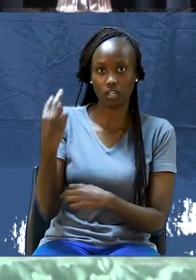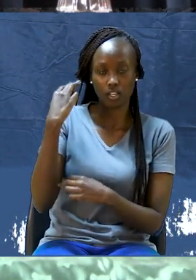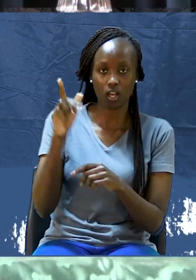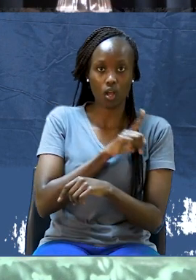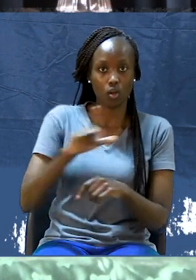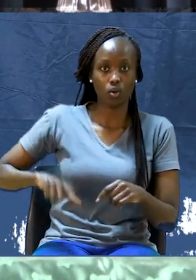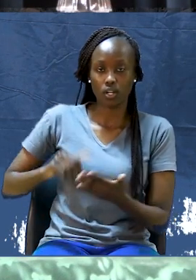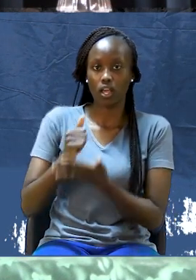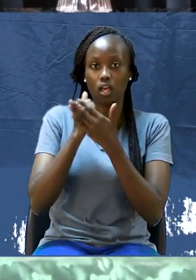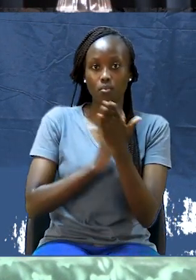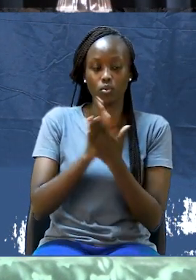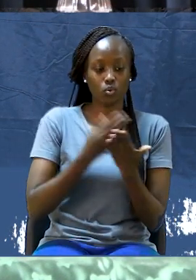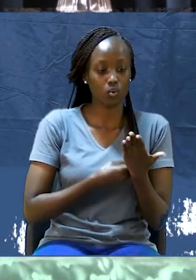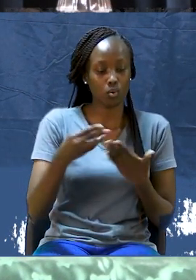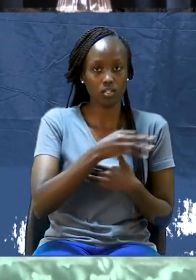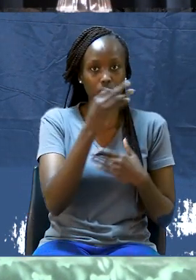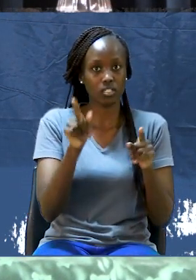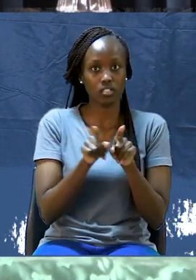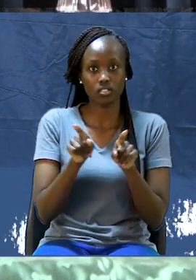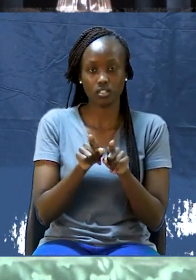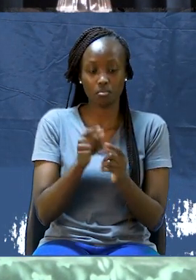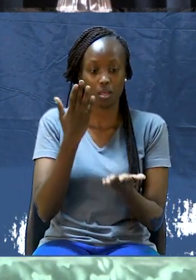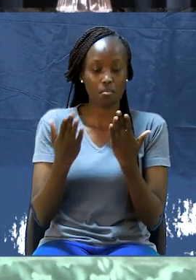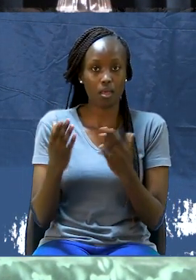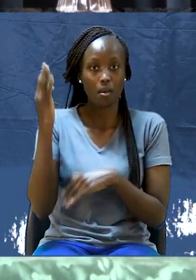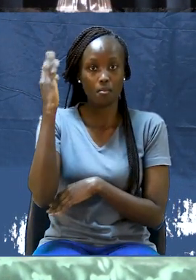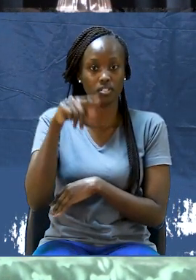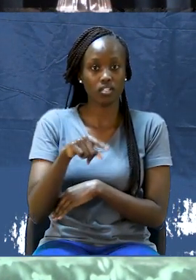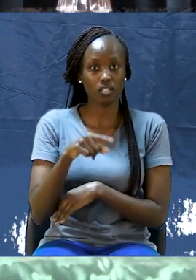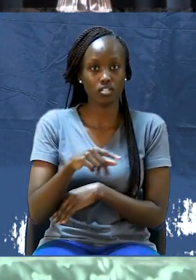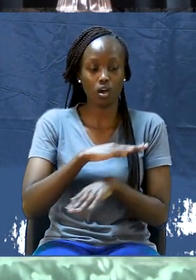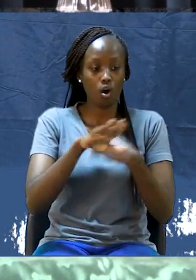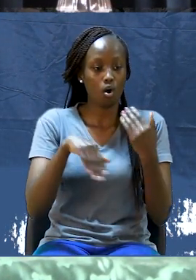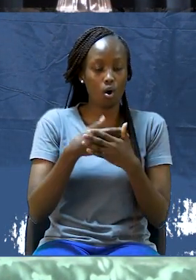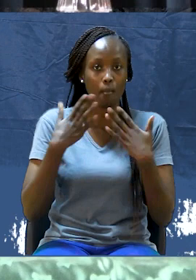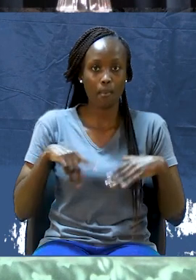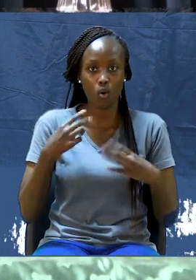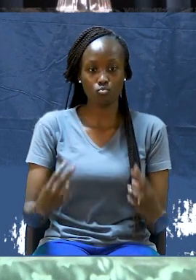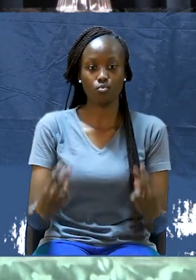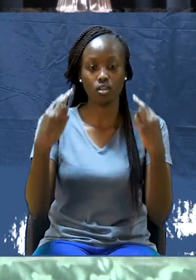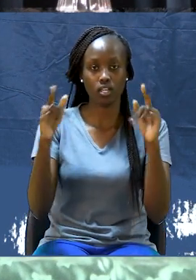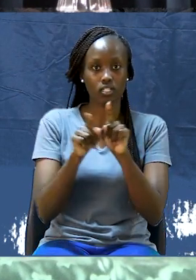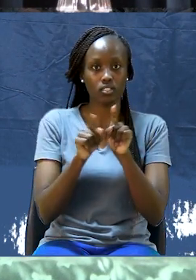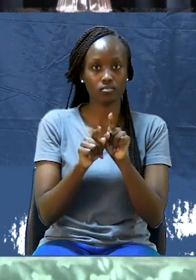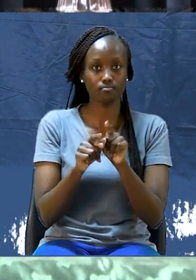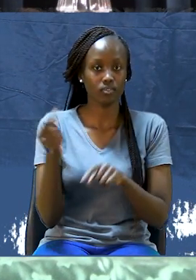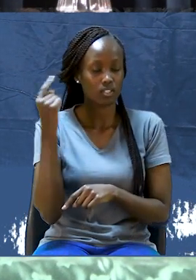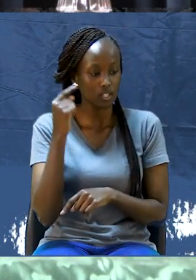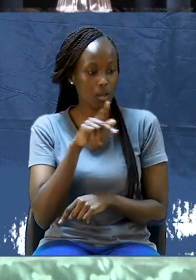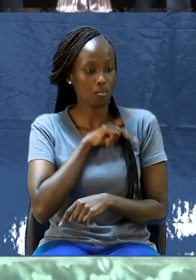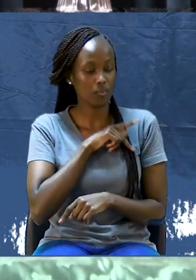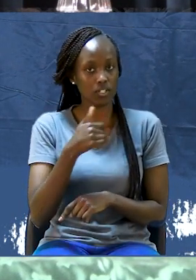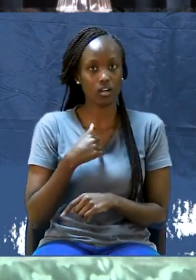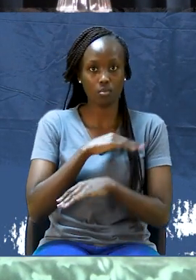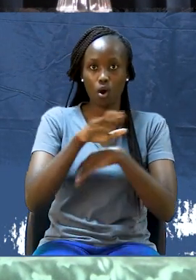Spirit, Heavenly Father? And Lord, would this session be fruitful for each and everyone who hears and watches it. Be thou praised